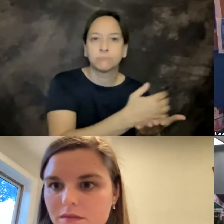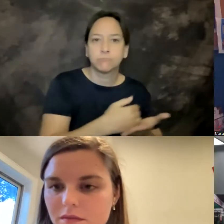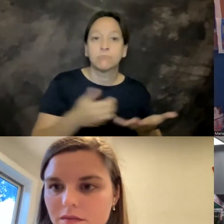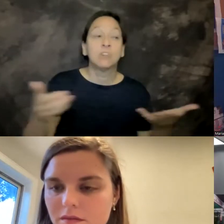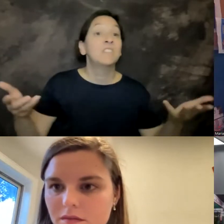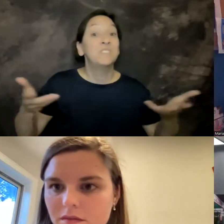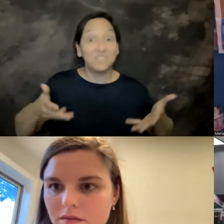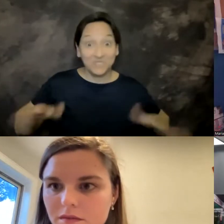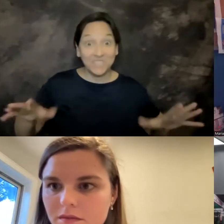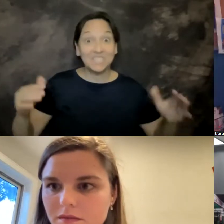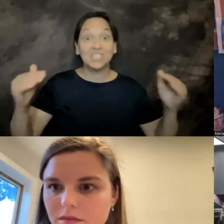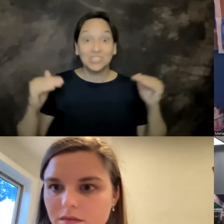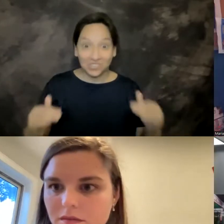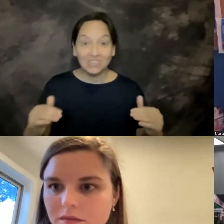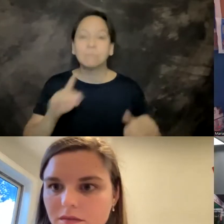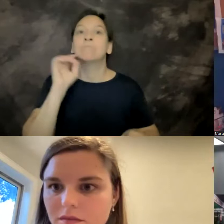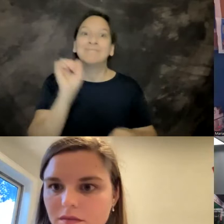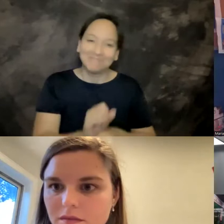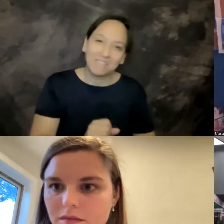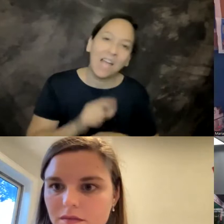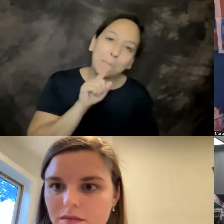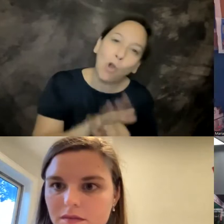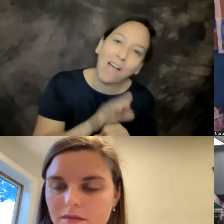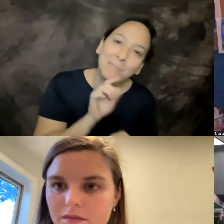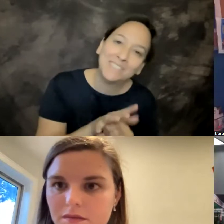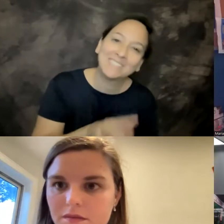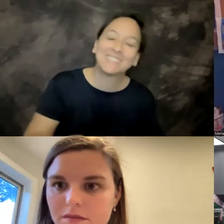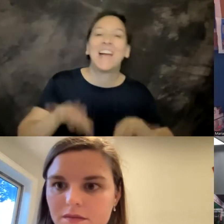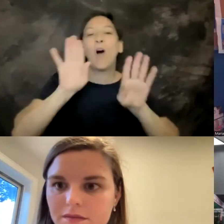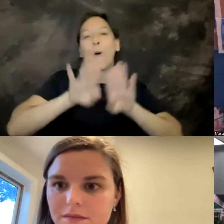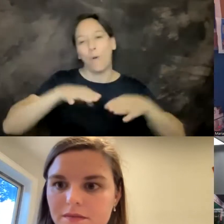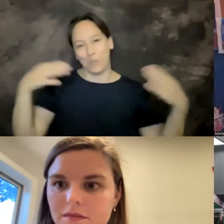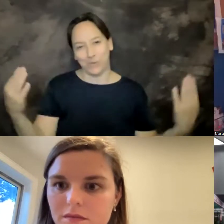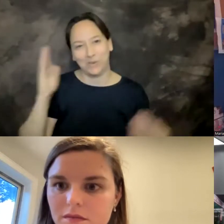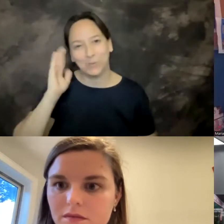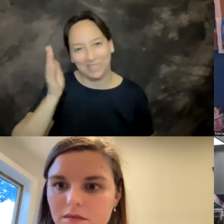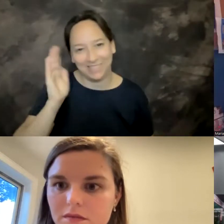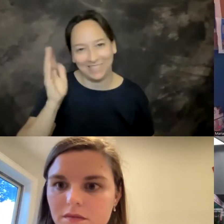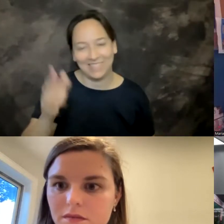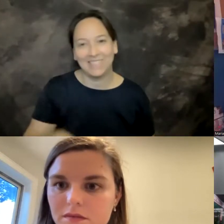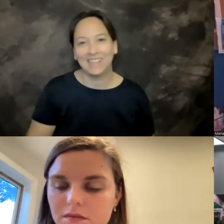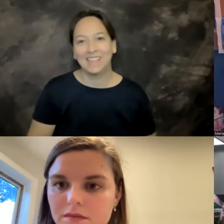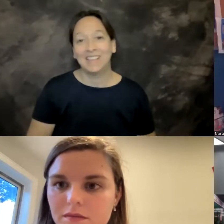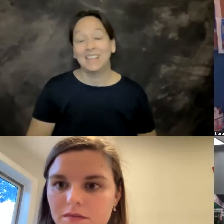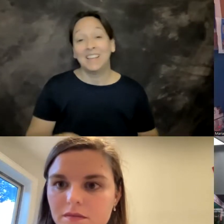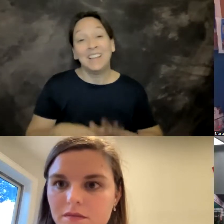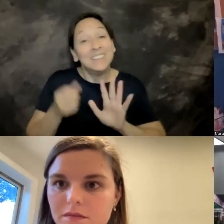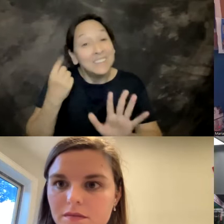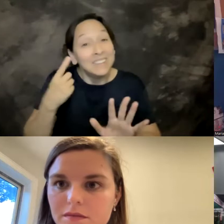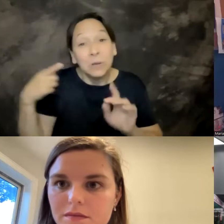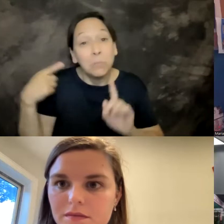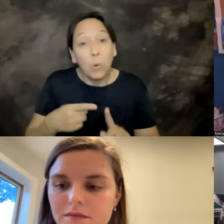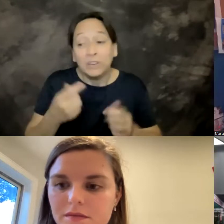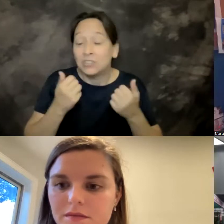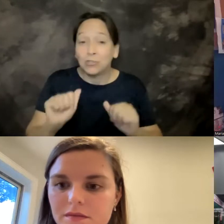sort of like an actual dialogue. I'll ask people to raise their hands, etc. But I do ask, we're trying our best to get all your questions and